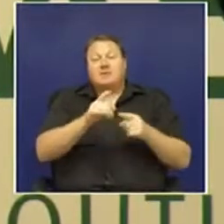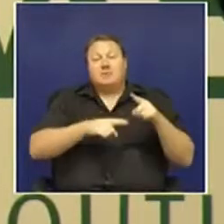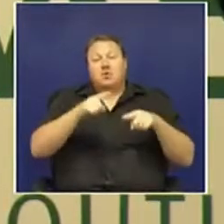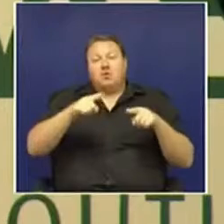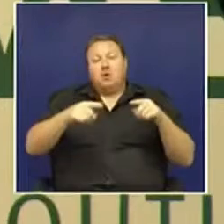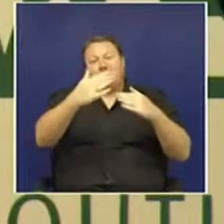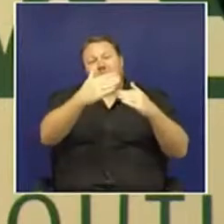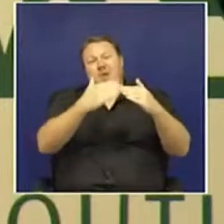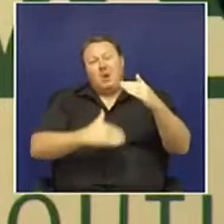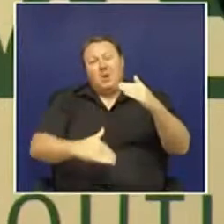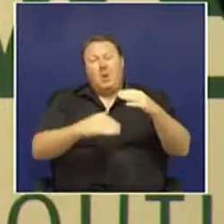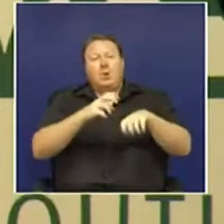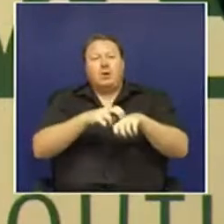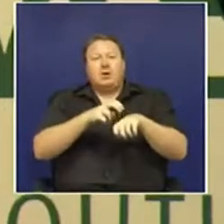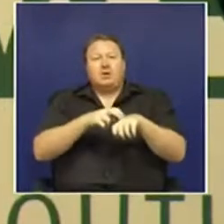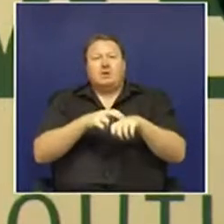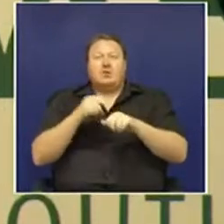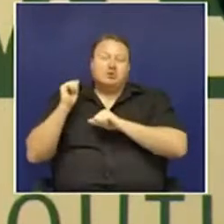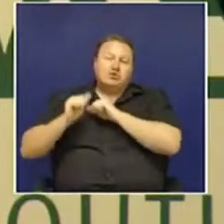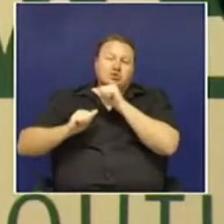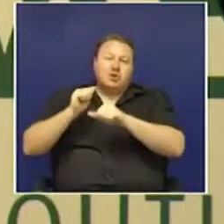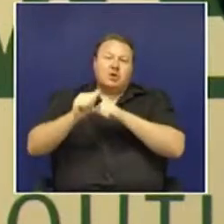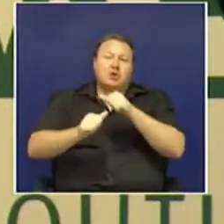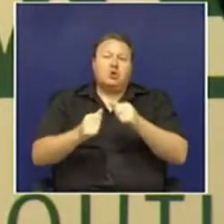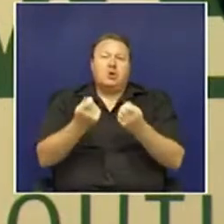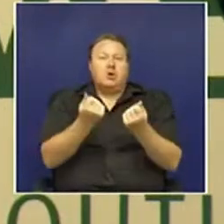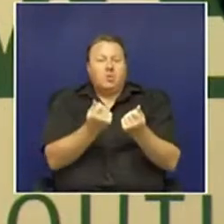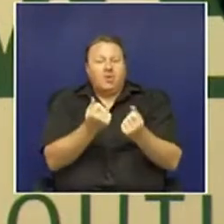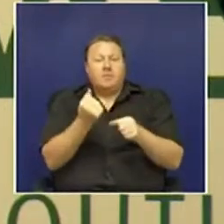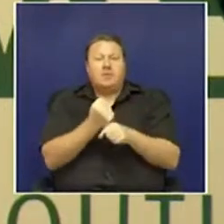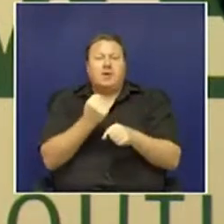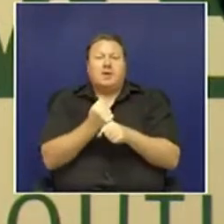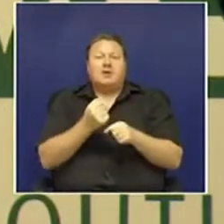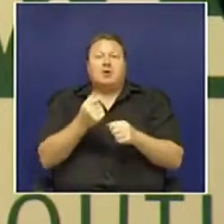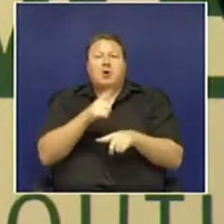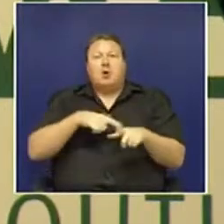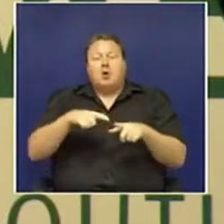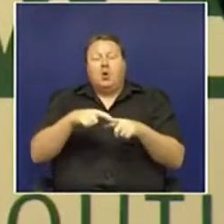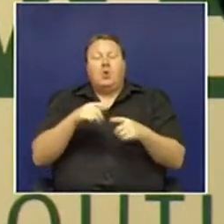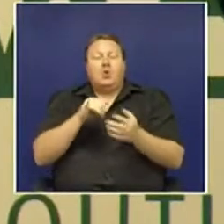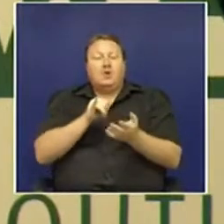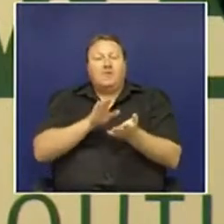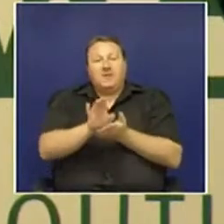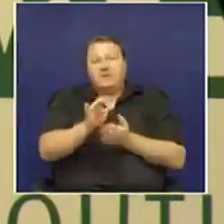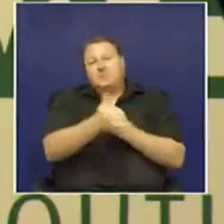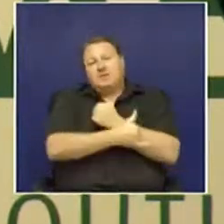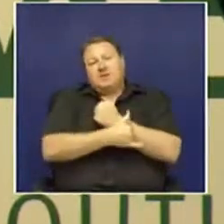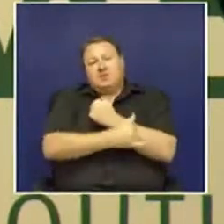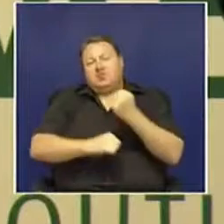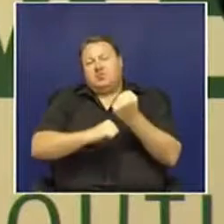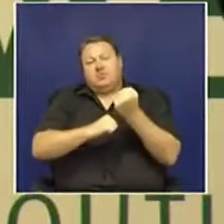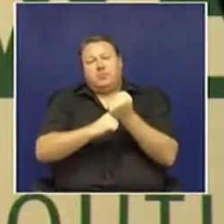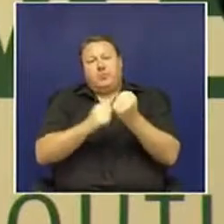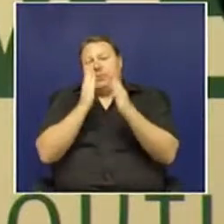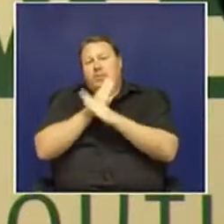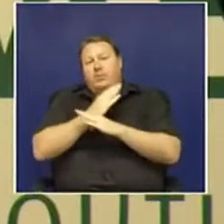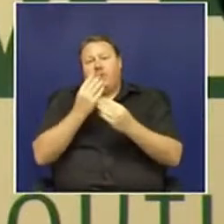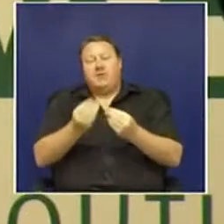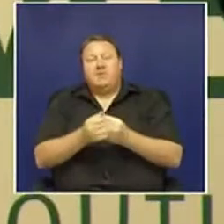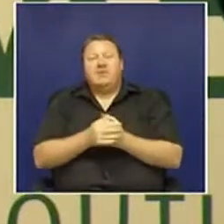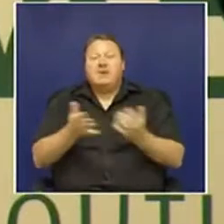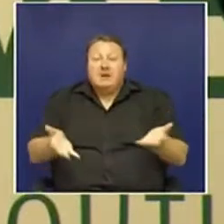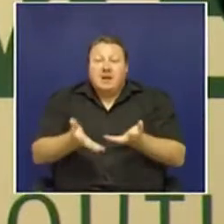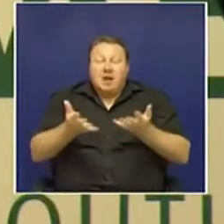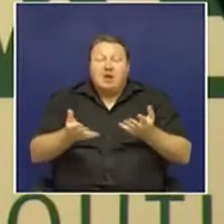create generational wealth and support local investment in the economy. To encourage South Africans to save more,